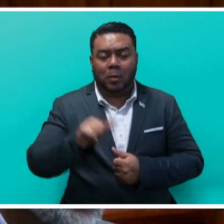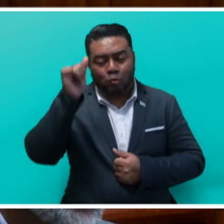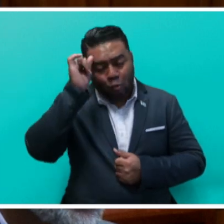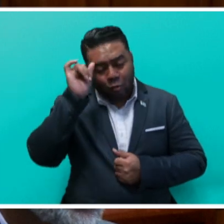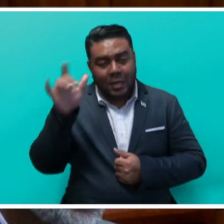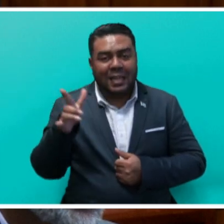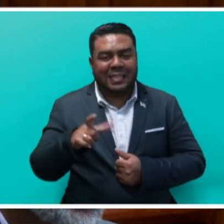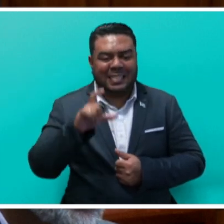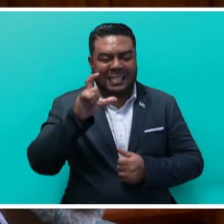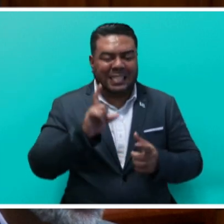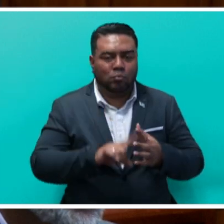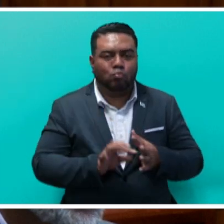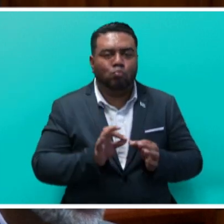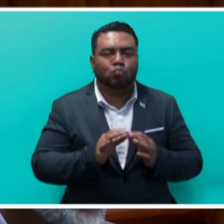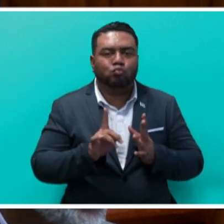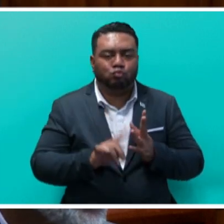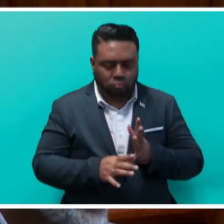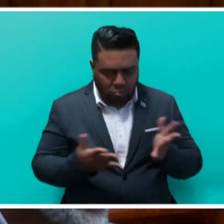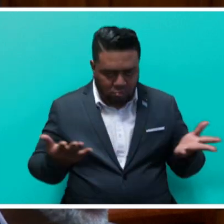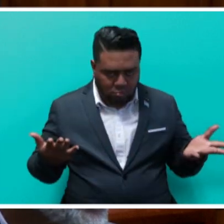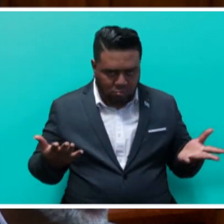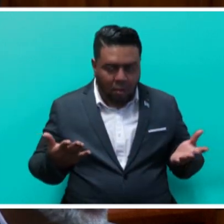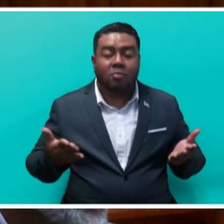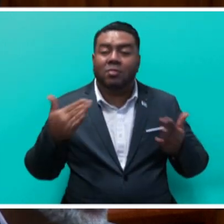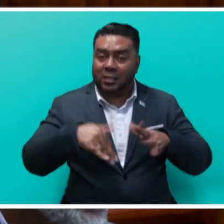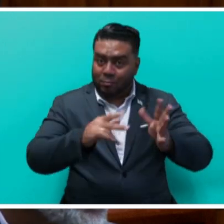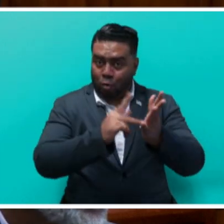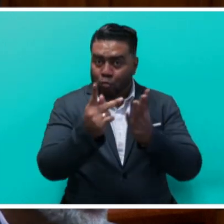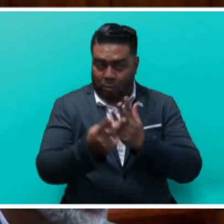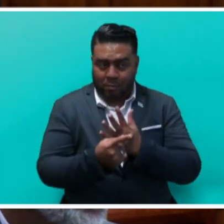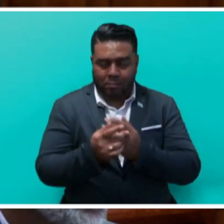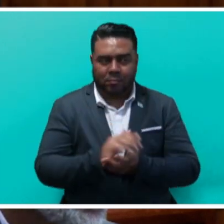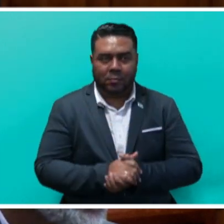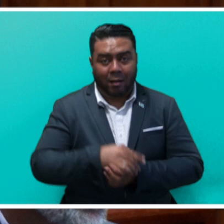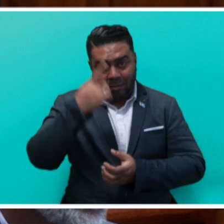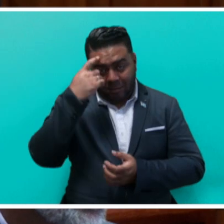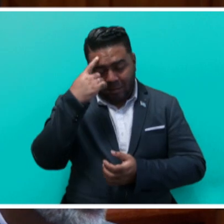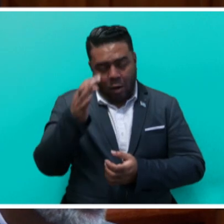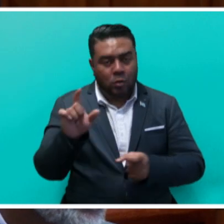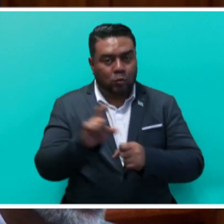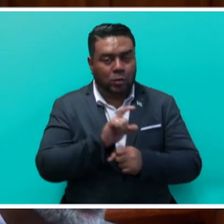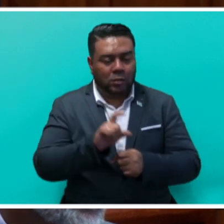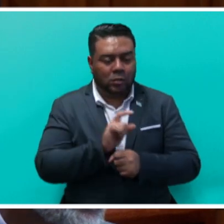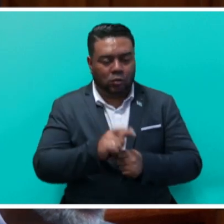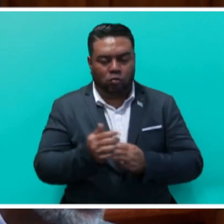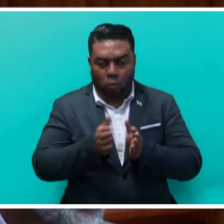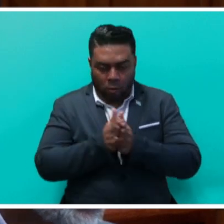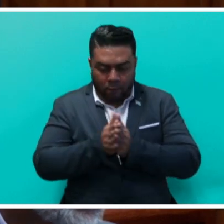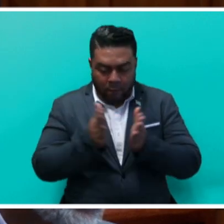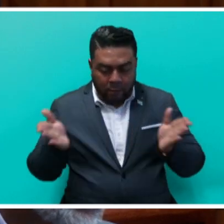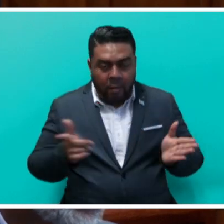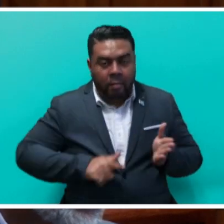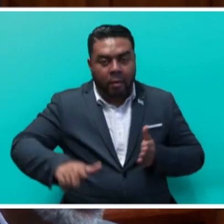as CBU. Mr. Speaker, sir, this initiative was created to motivate landowners to lease